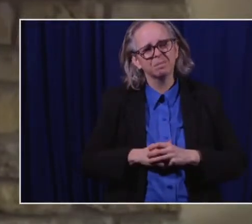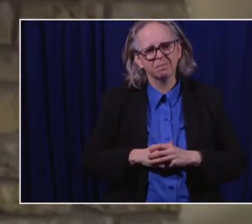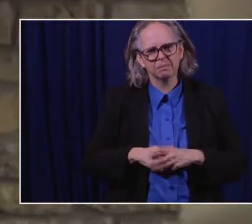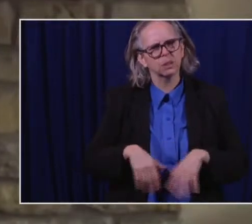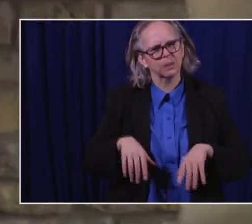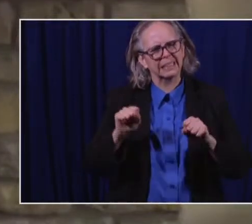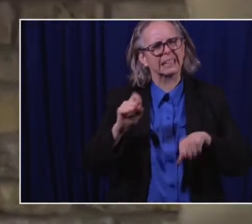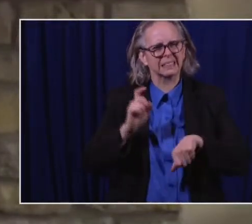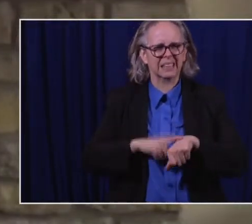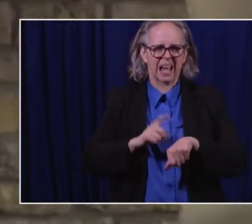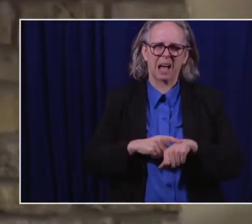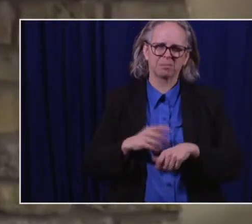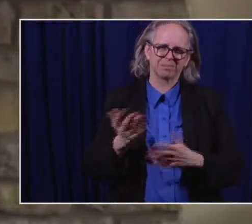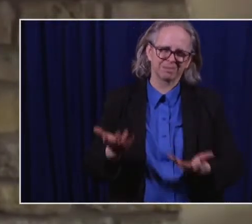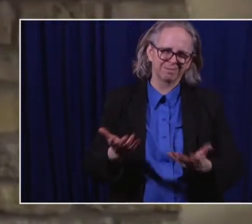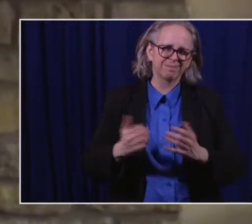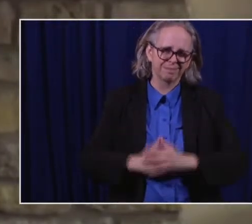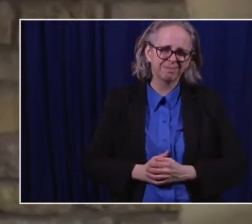well.